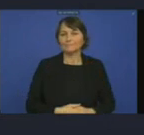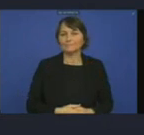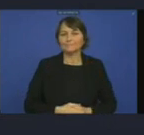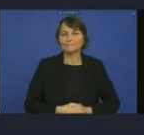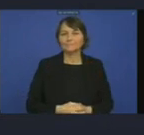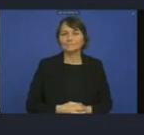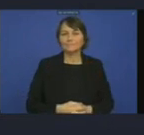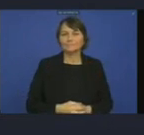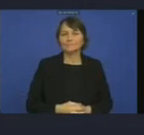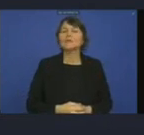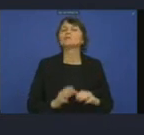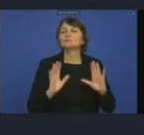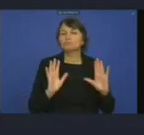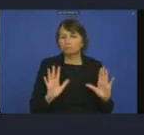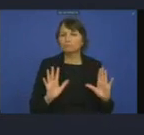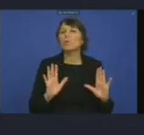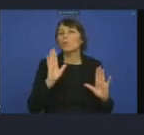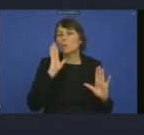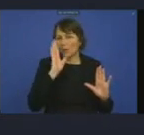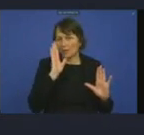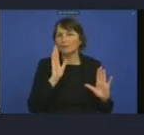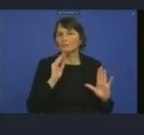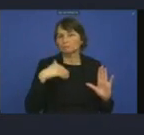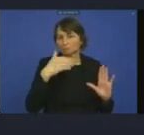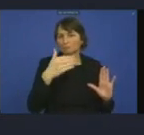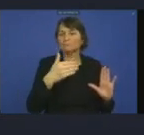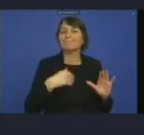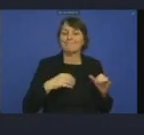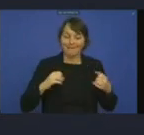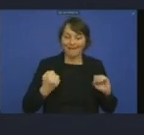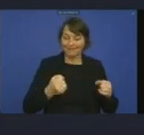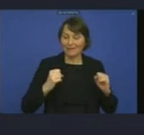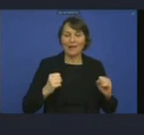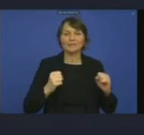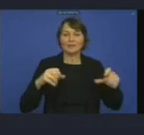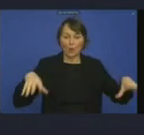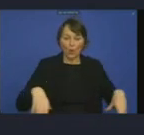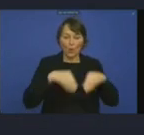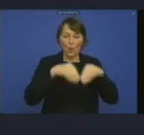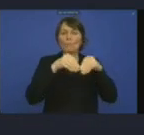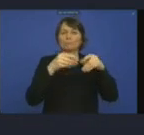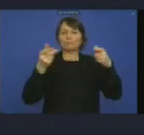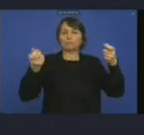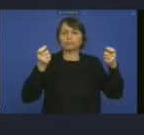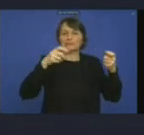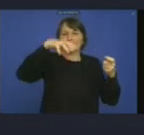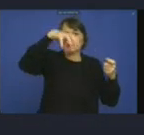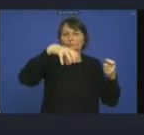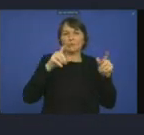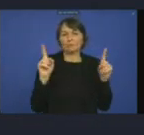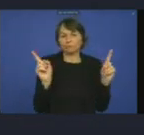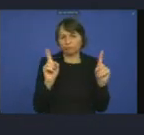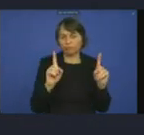So there will be, compared to the past, actions decentralized. In the first generation of program, all